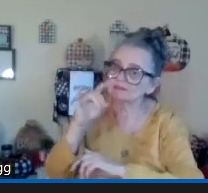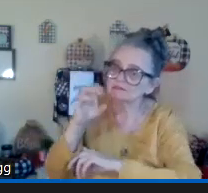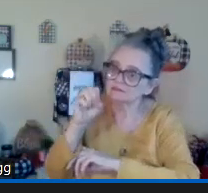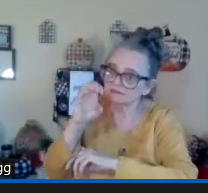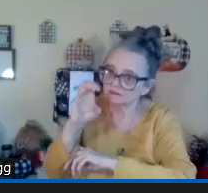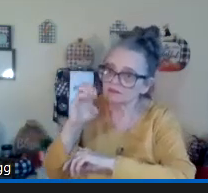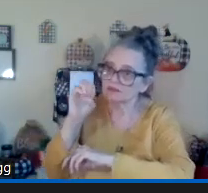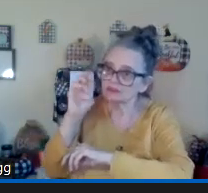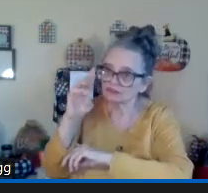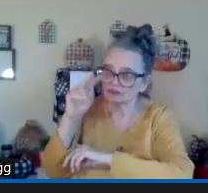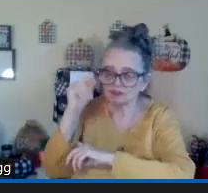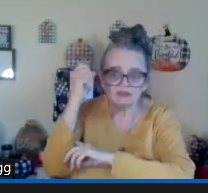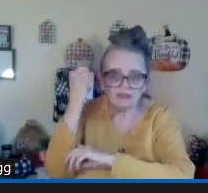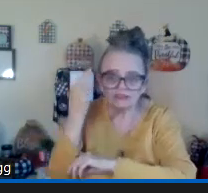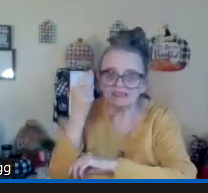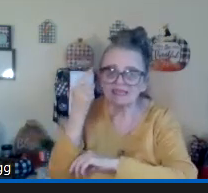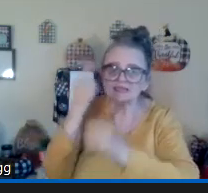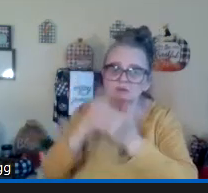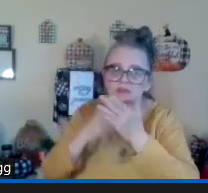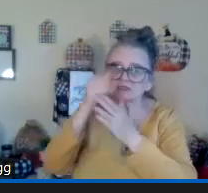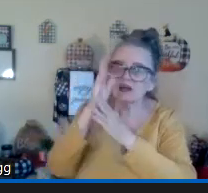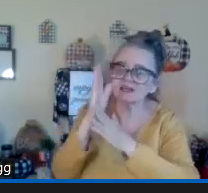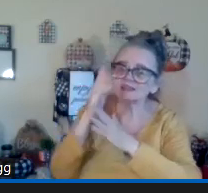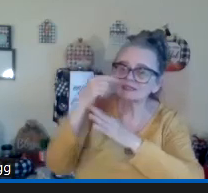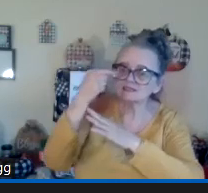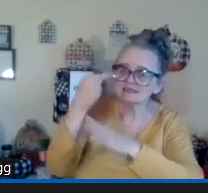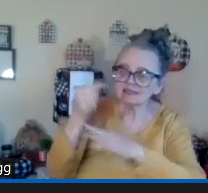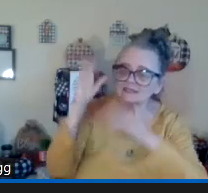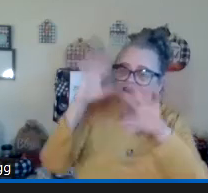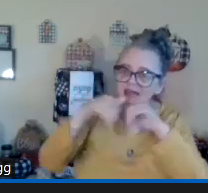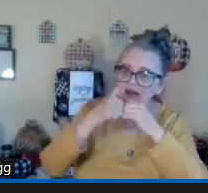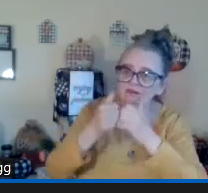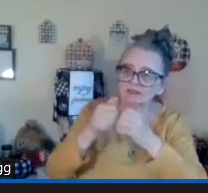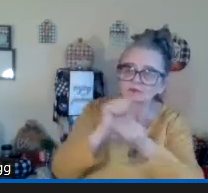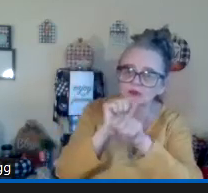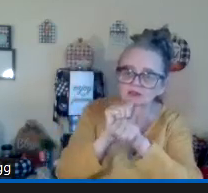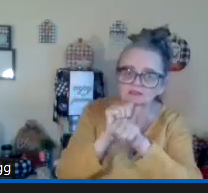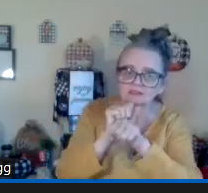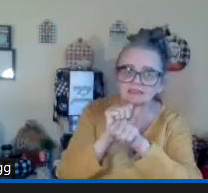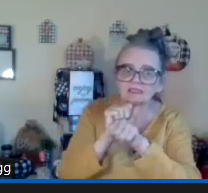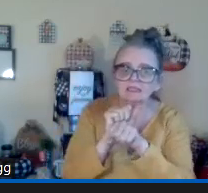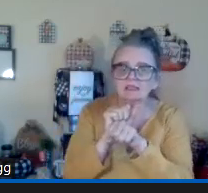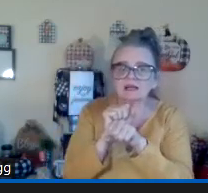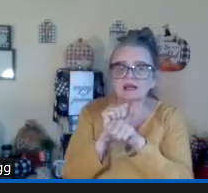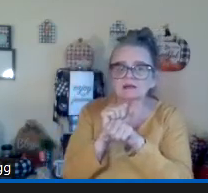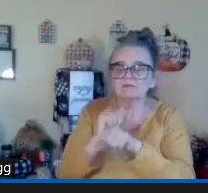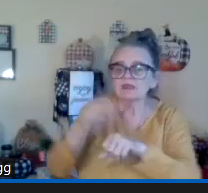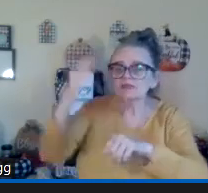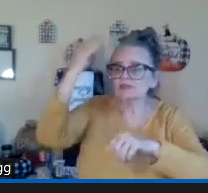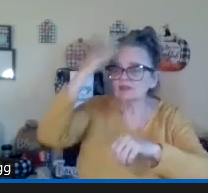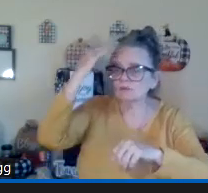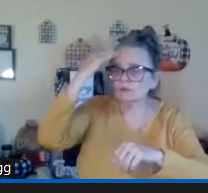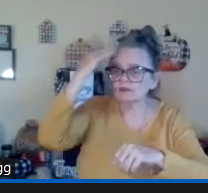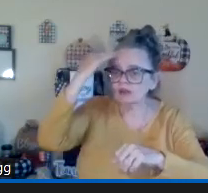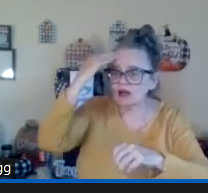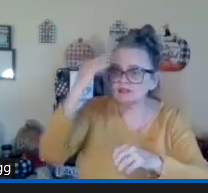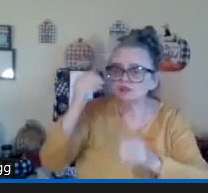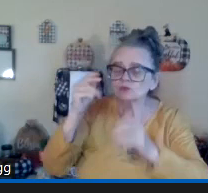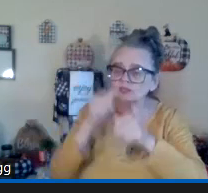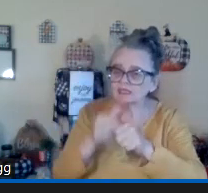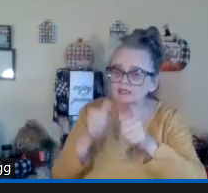discern, you understand what God is saying and how he works, then